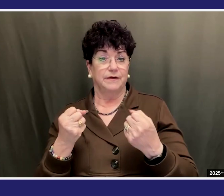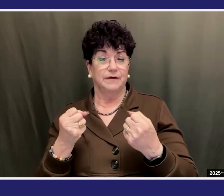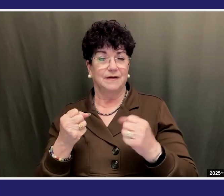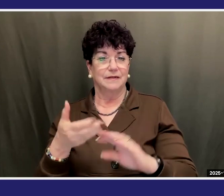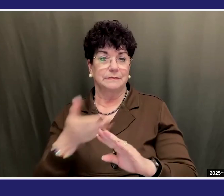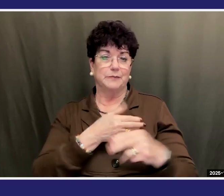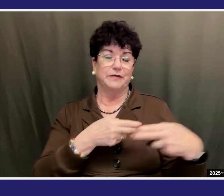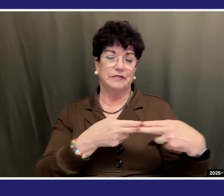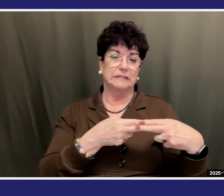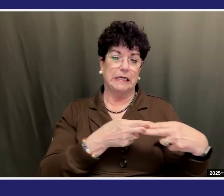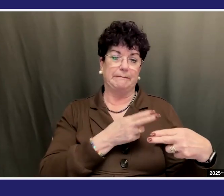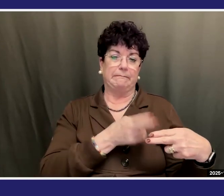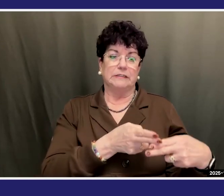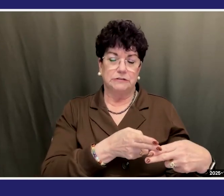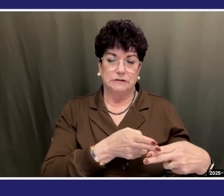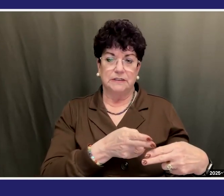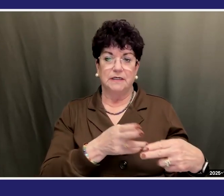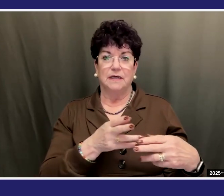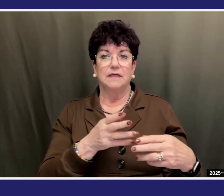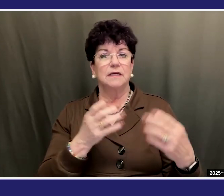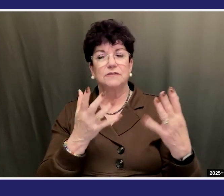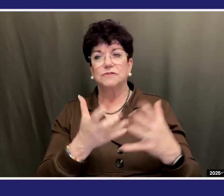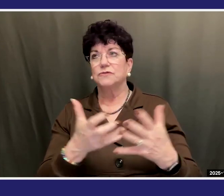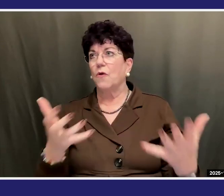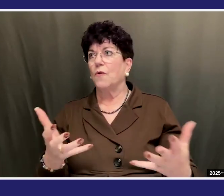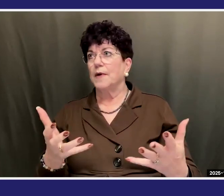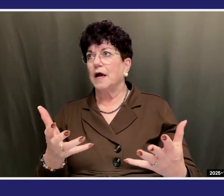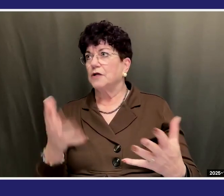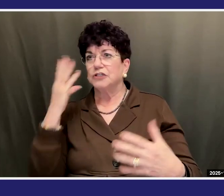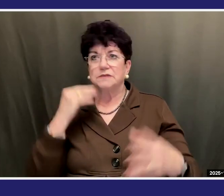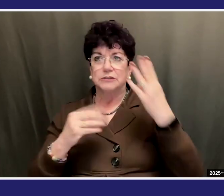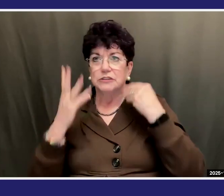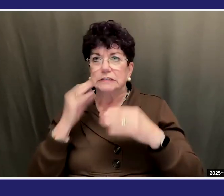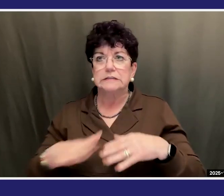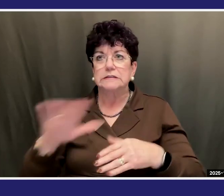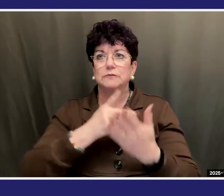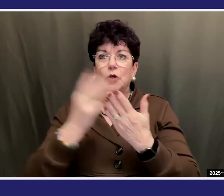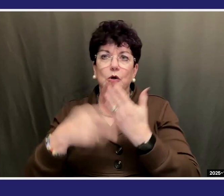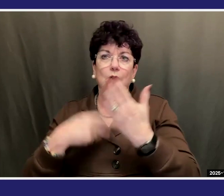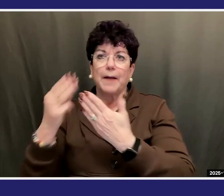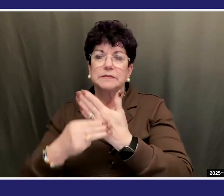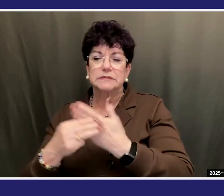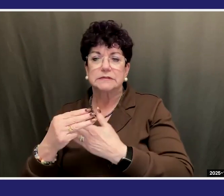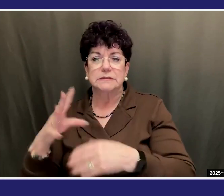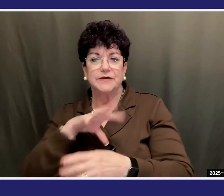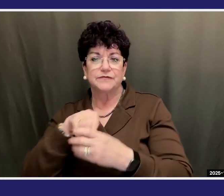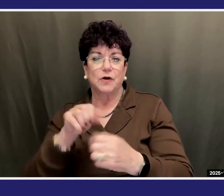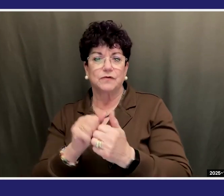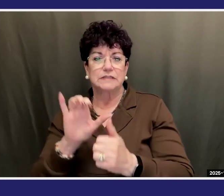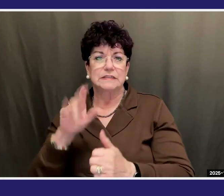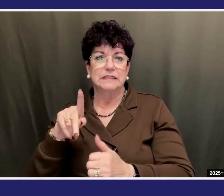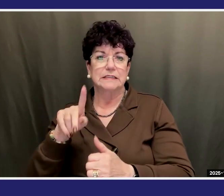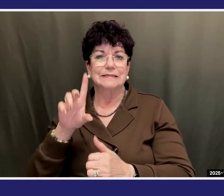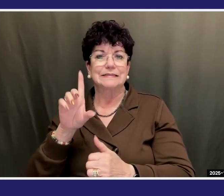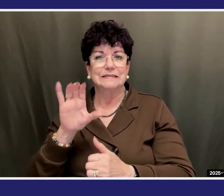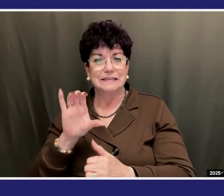had alluded to, there's a lot of existing expertise and programs within CDPH. And so by creating this new